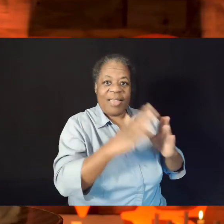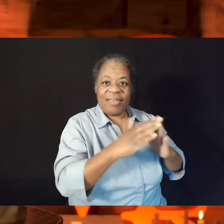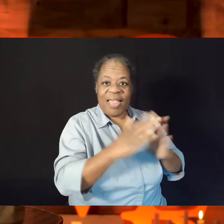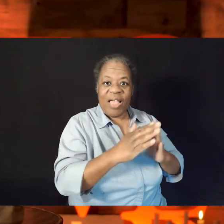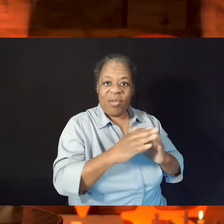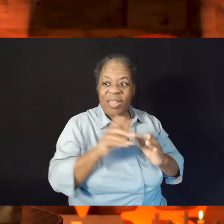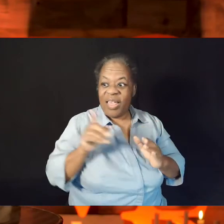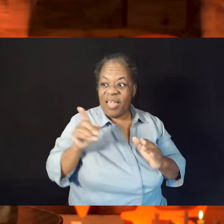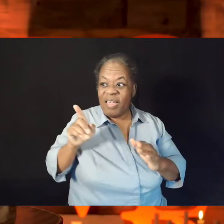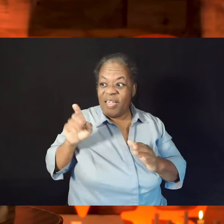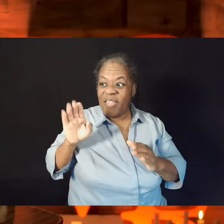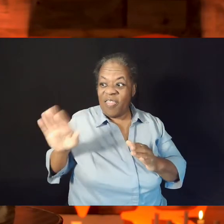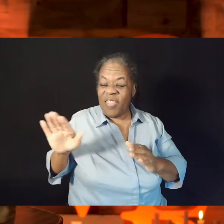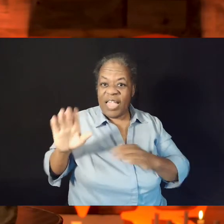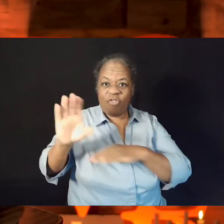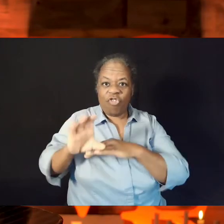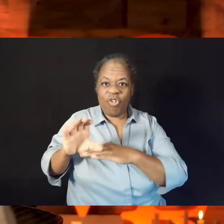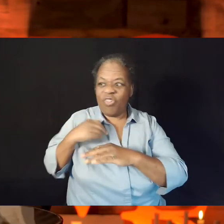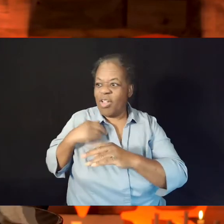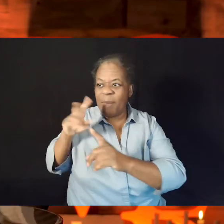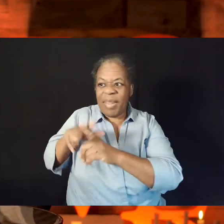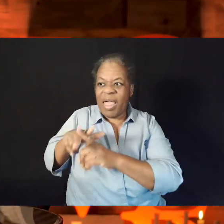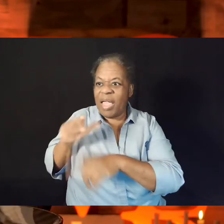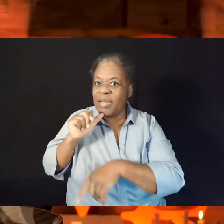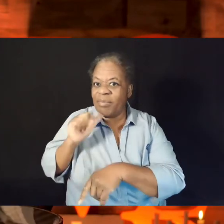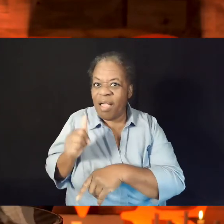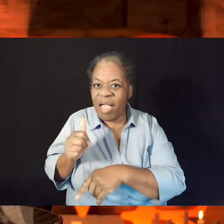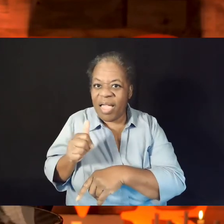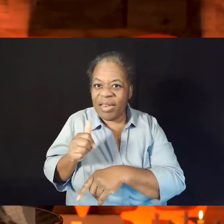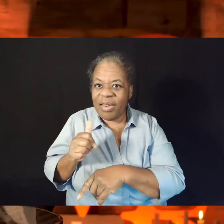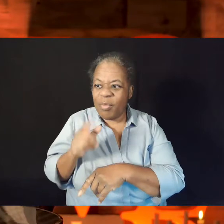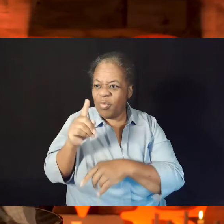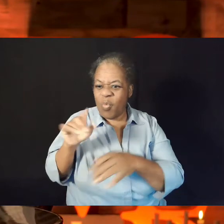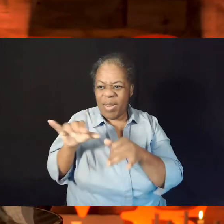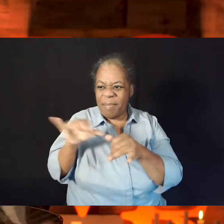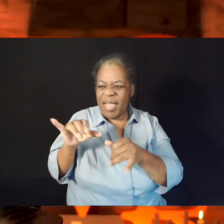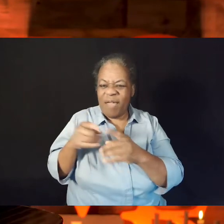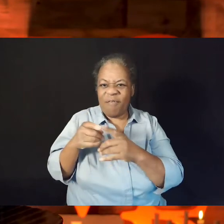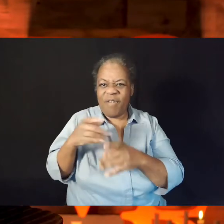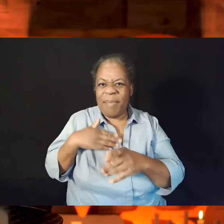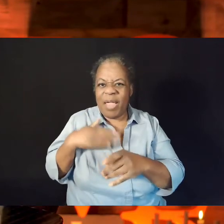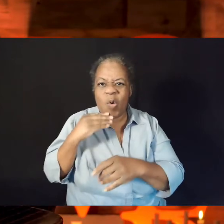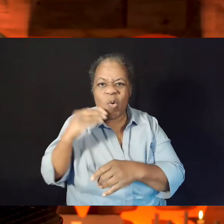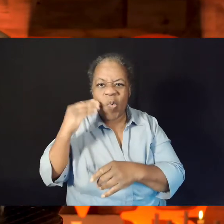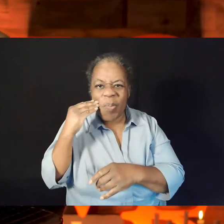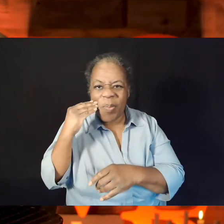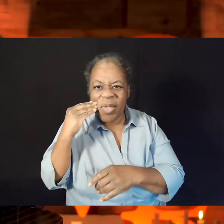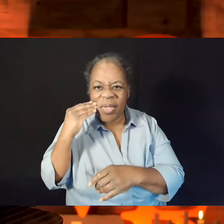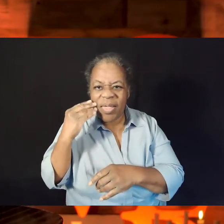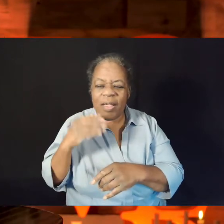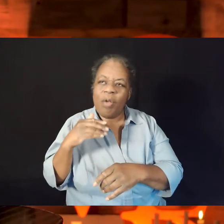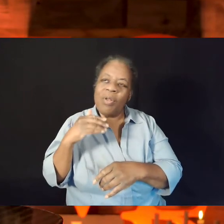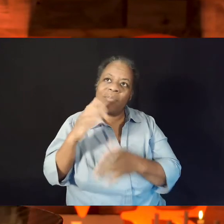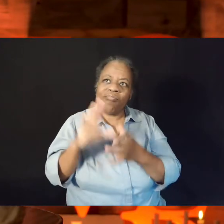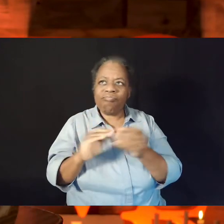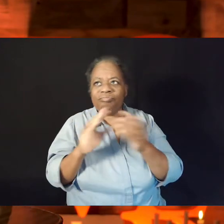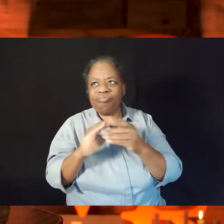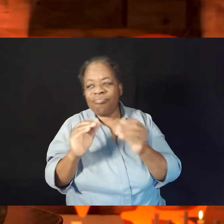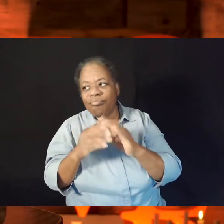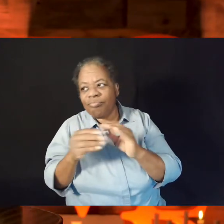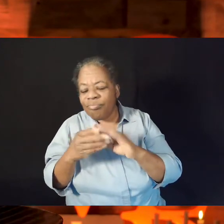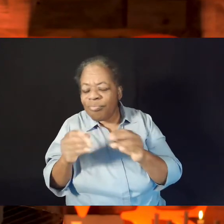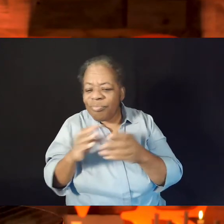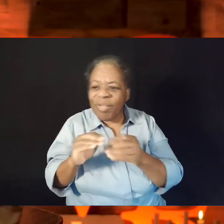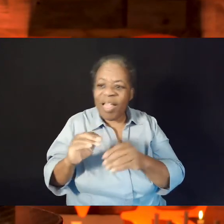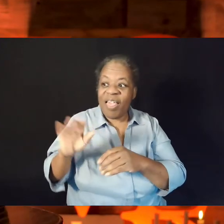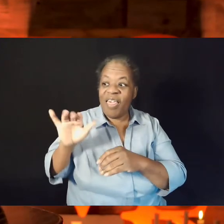I had not applied to, and it was 1.5 miles from our house. So the long story short is that church took me under